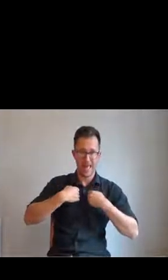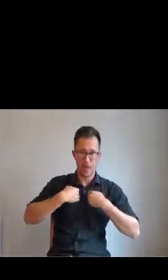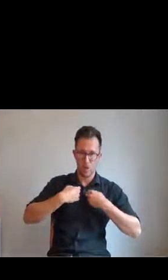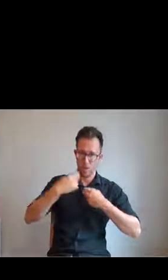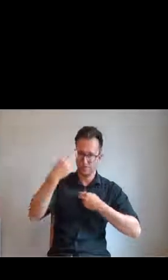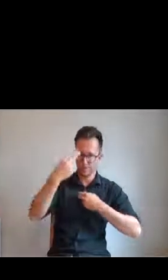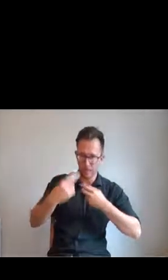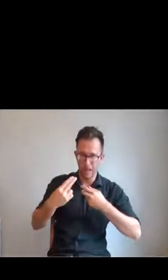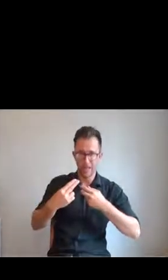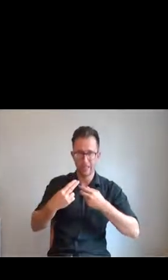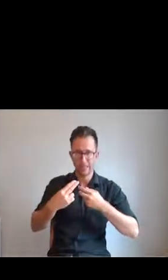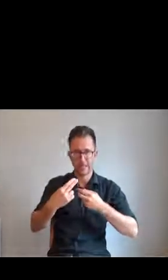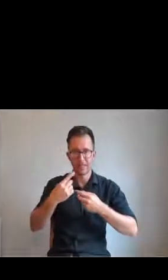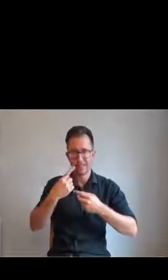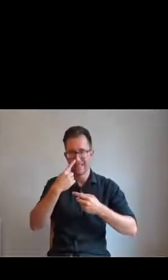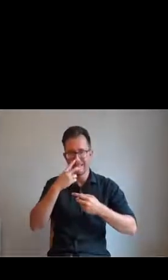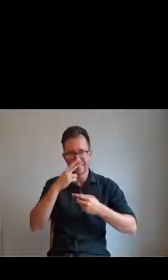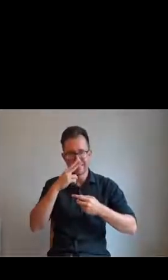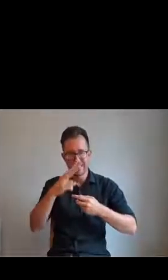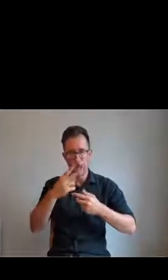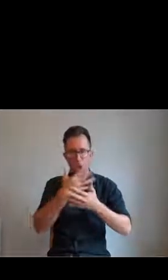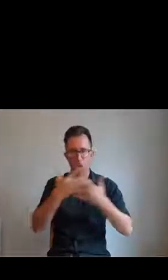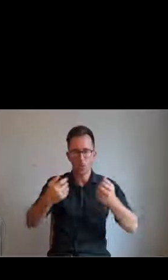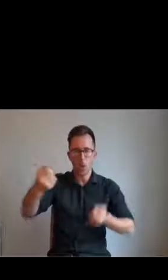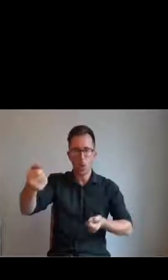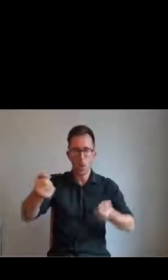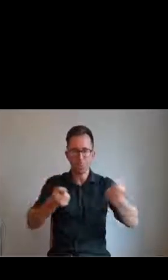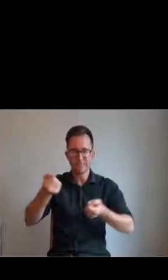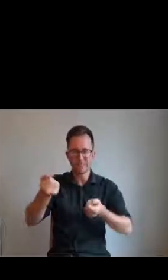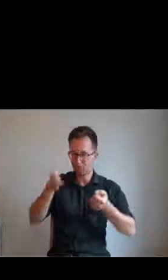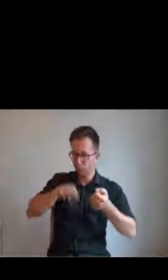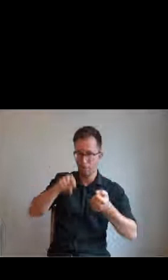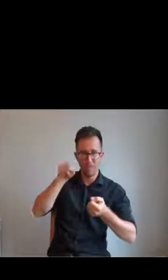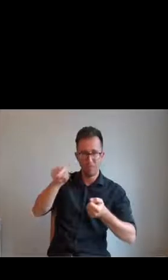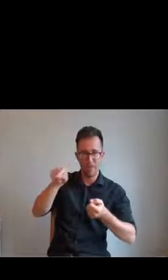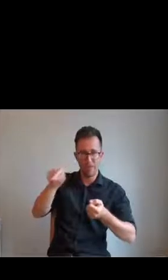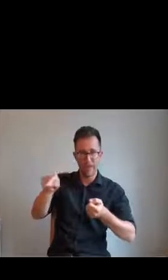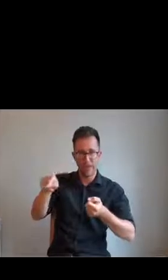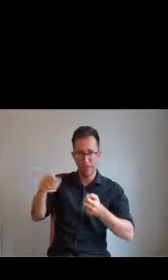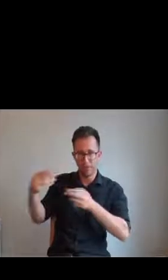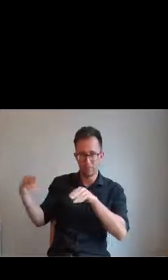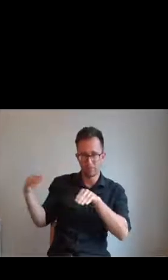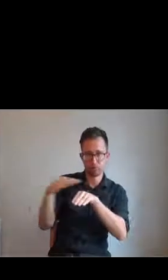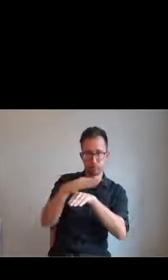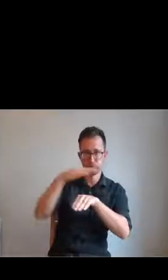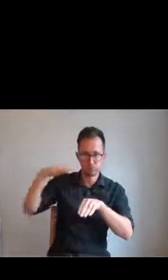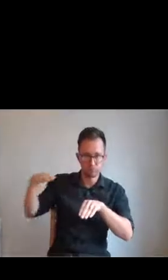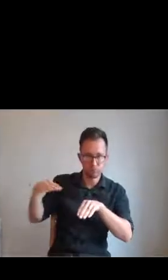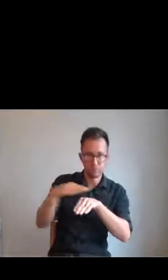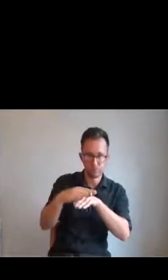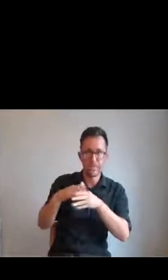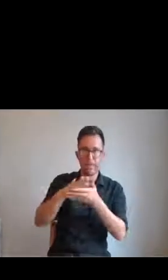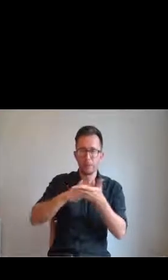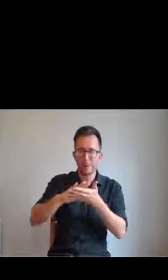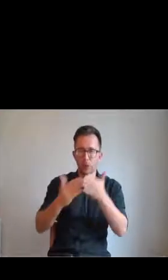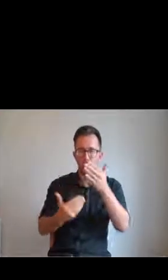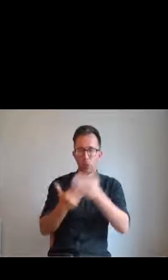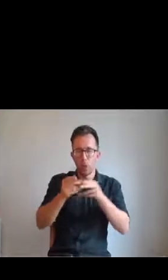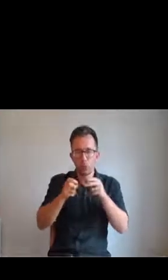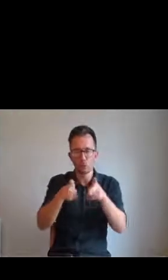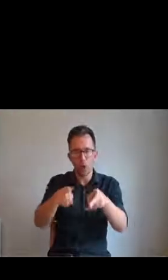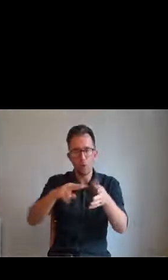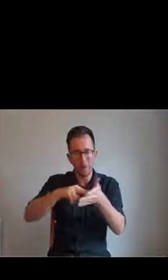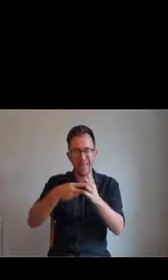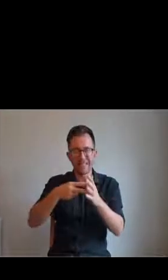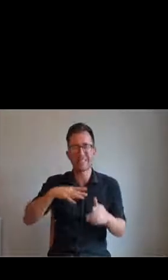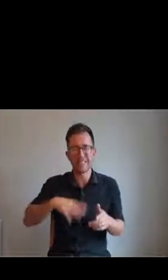Thames Crossing northbound from the A1089, so a different merge layout will be required. Also, where the